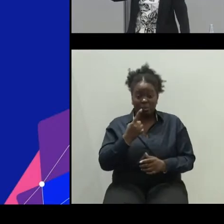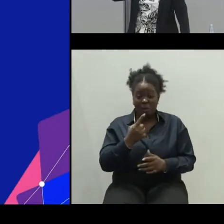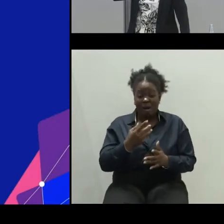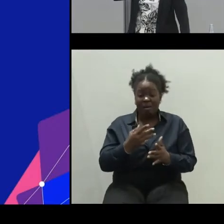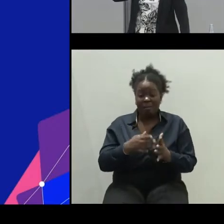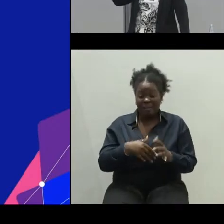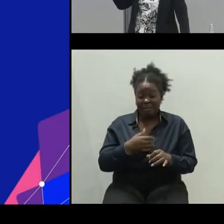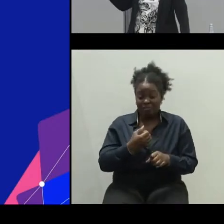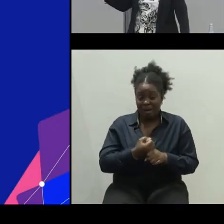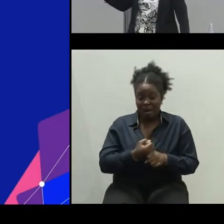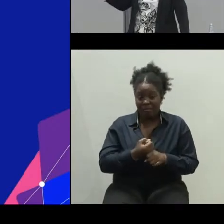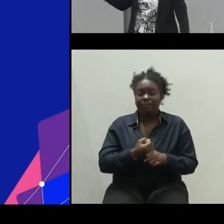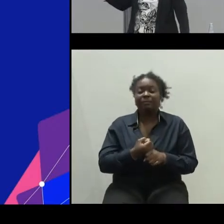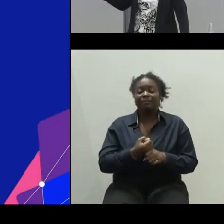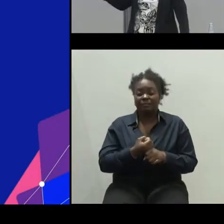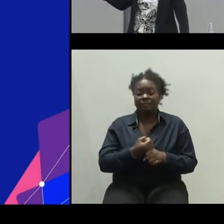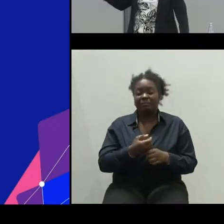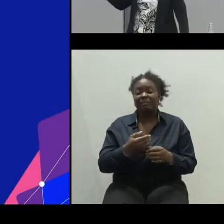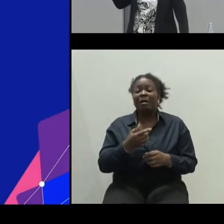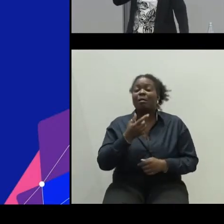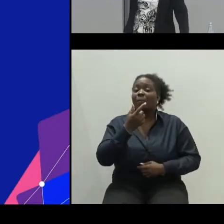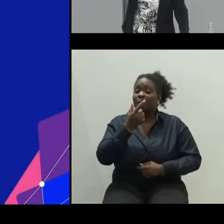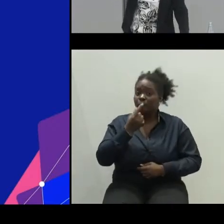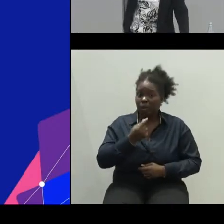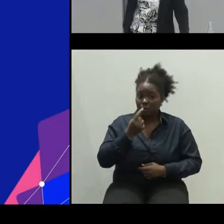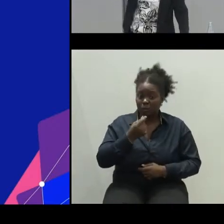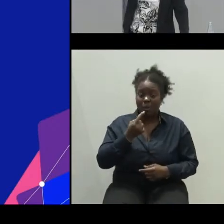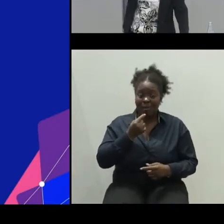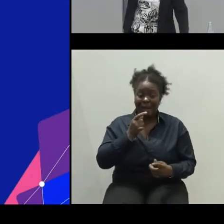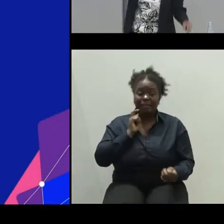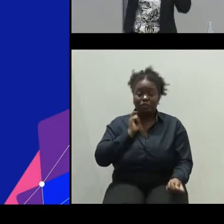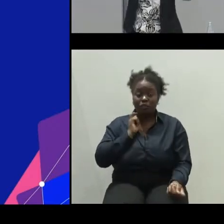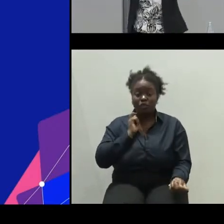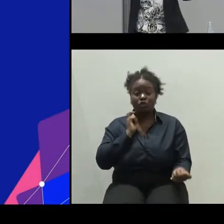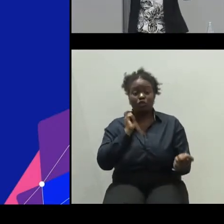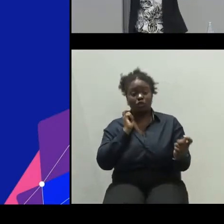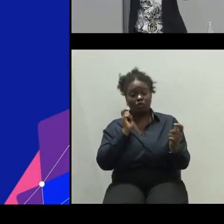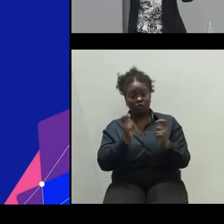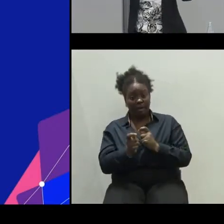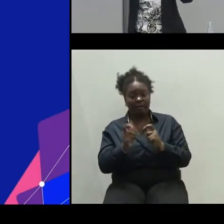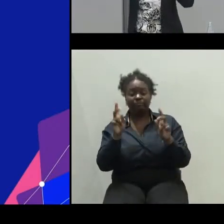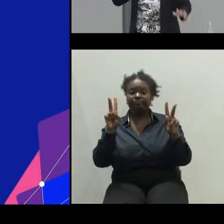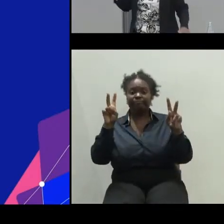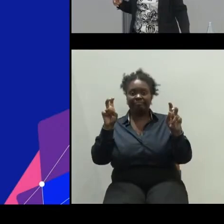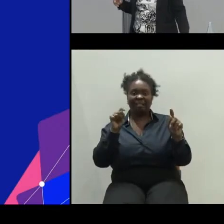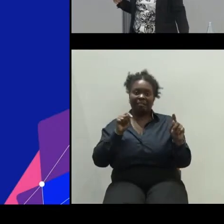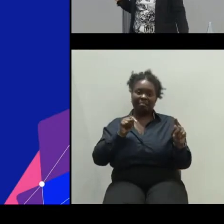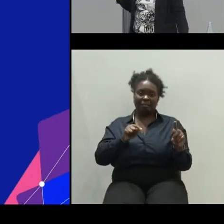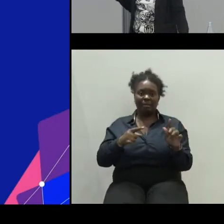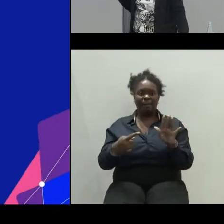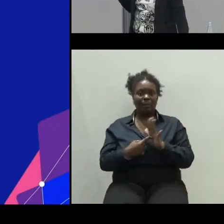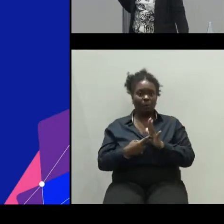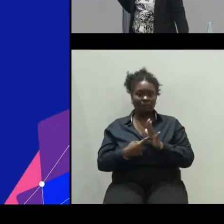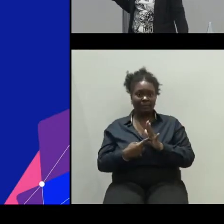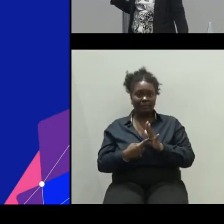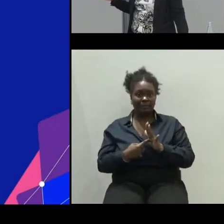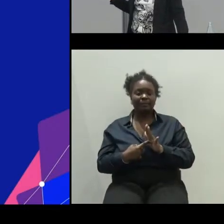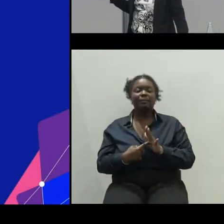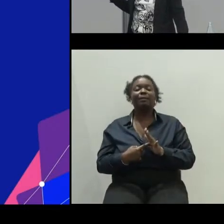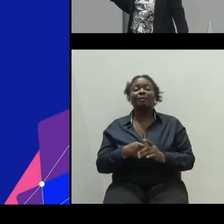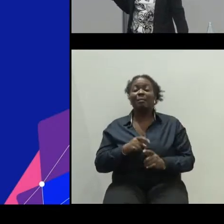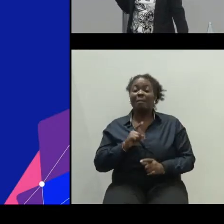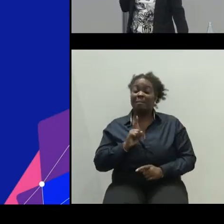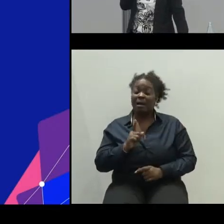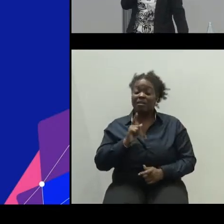liter, the more hope you have of being able to convert that into something that, quote, matters, right? But the